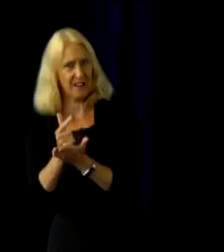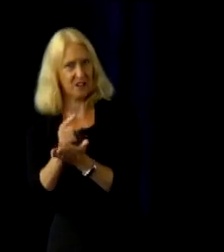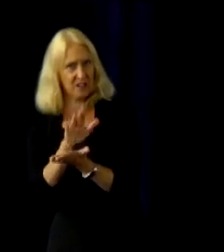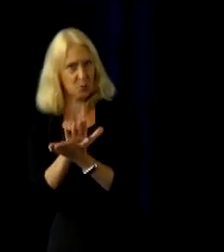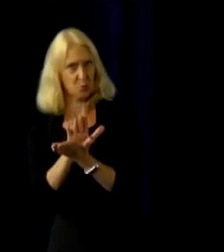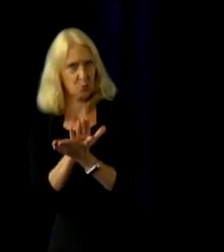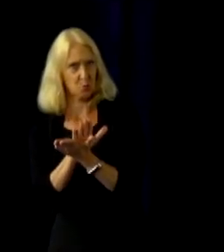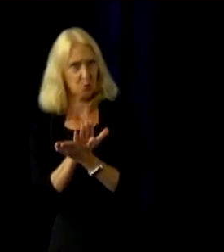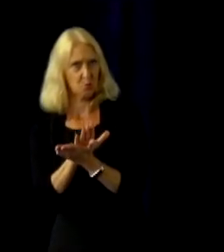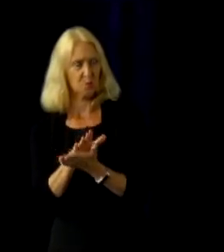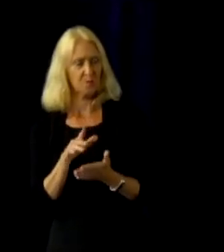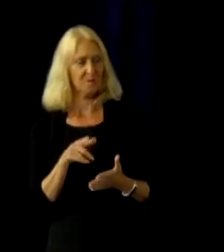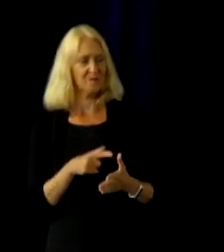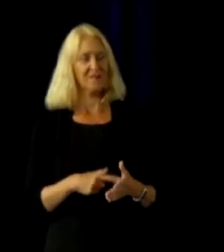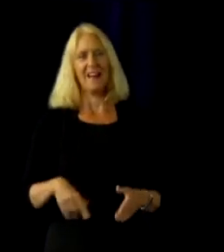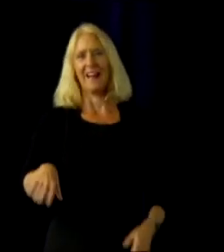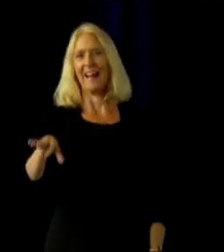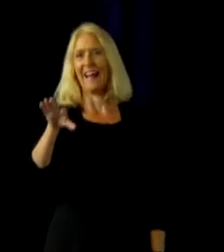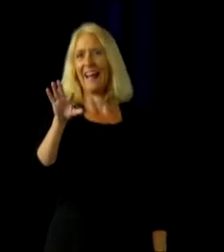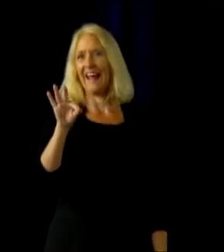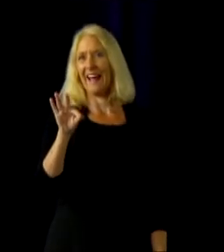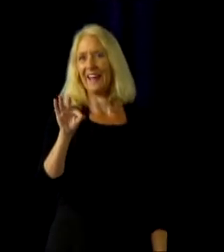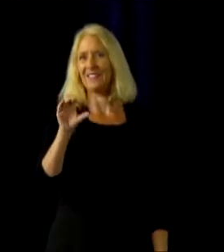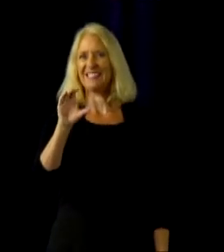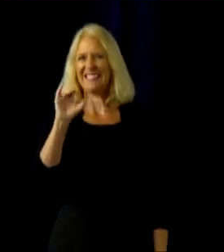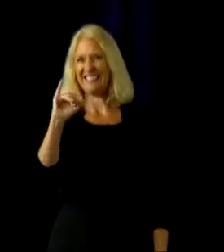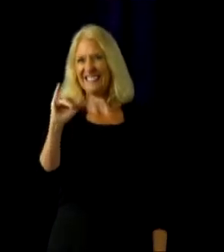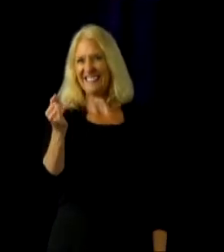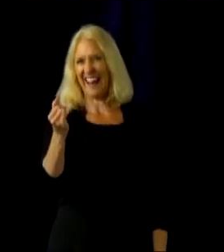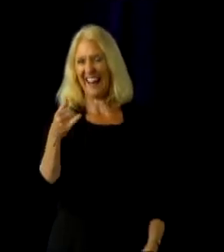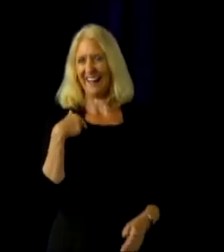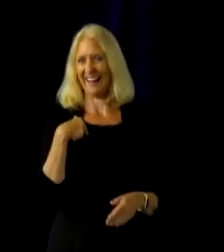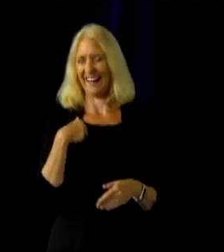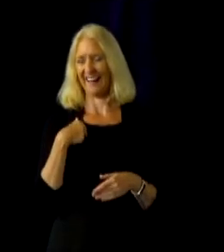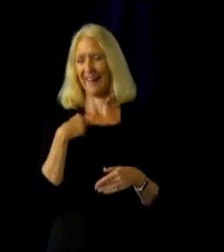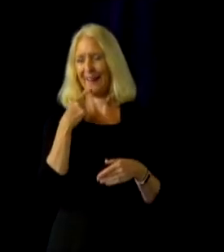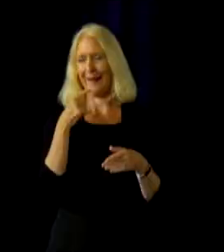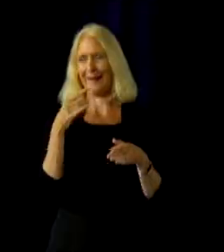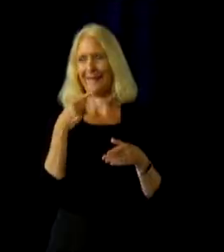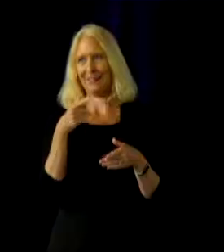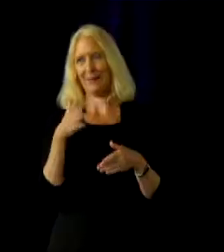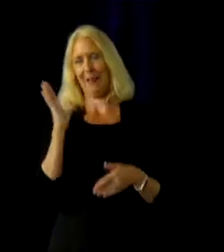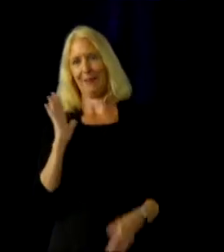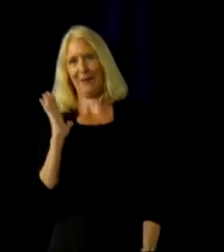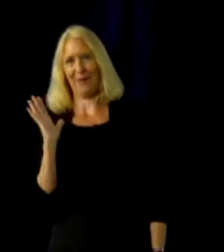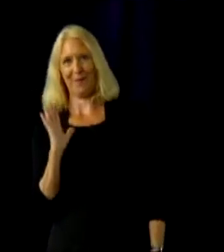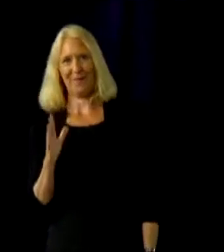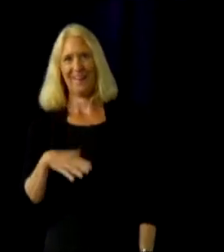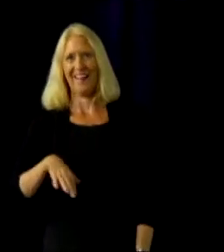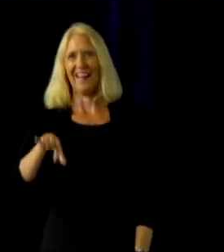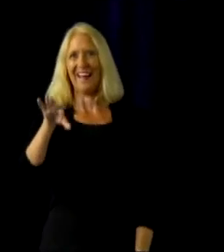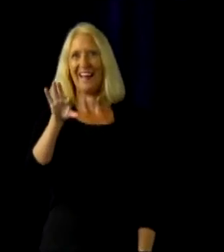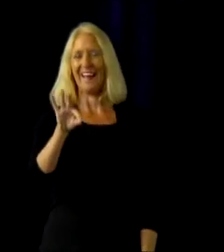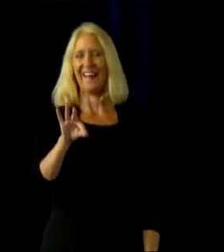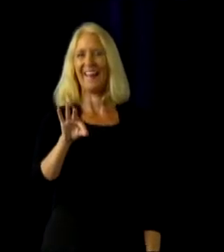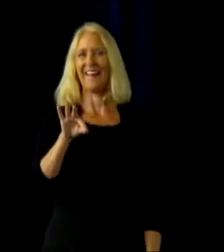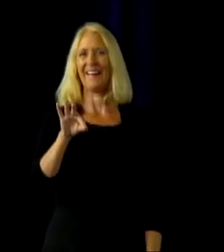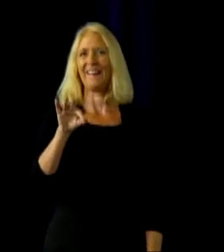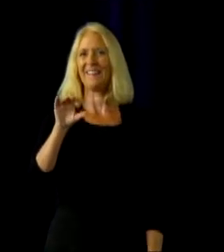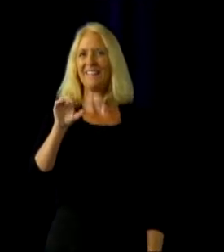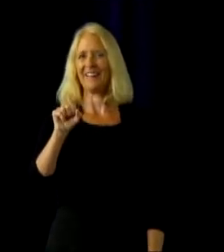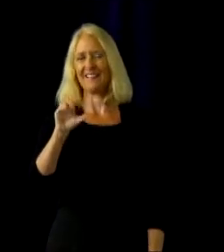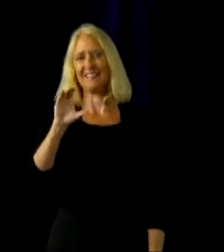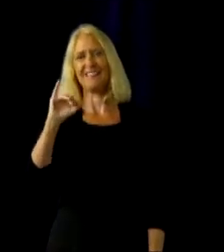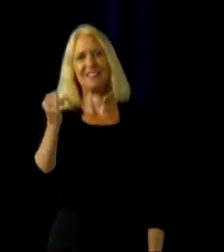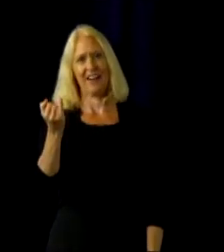FSCJ, Mr. Hyde, it was when I came here. That dates me a little, I'm sure. FSCJ, first of all, was an